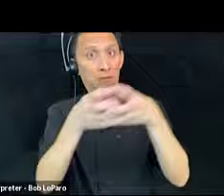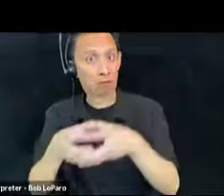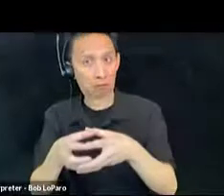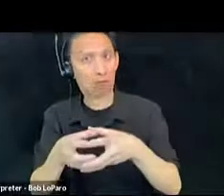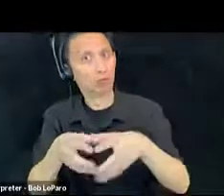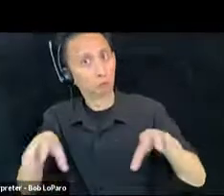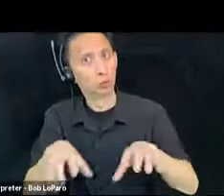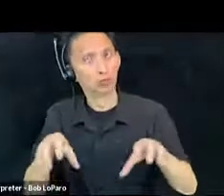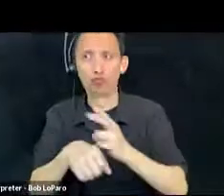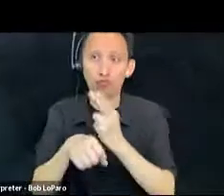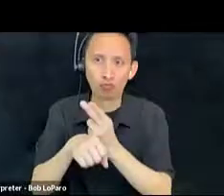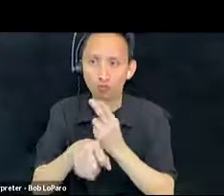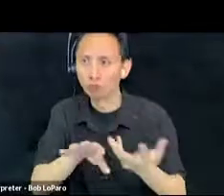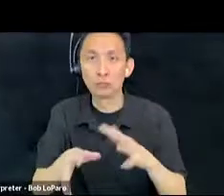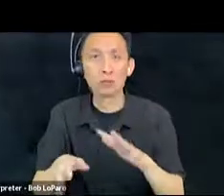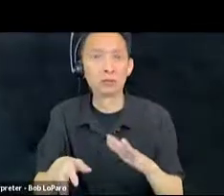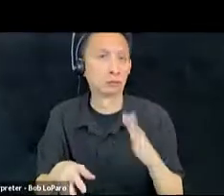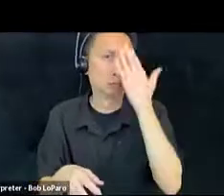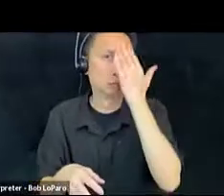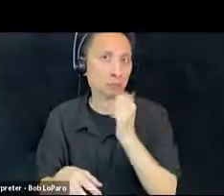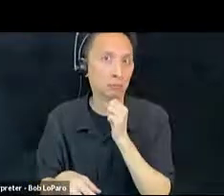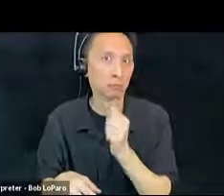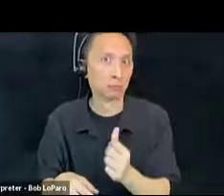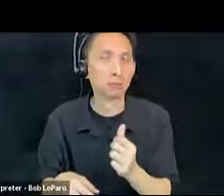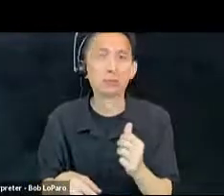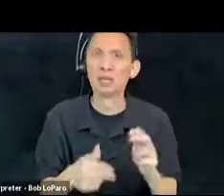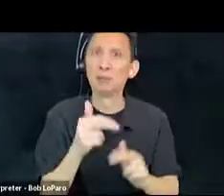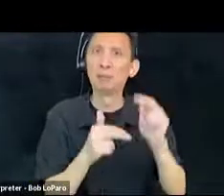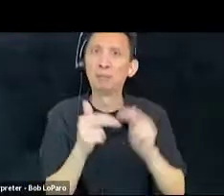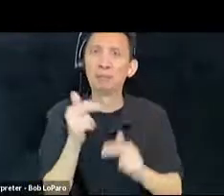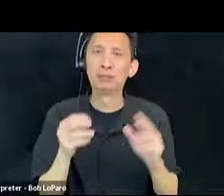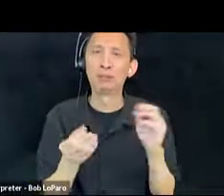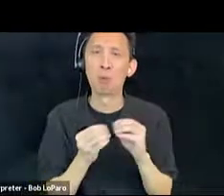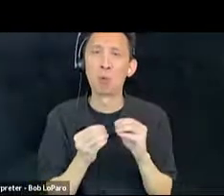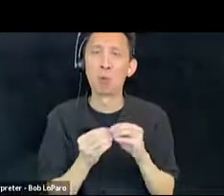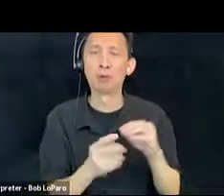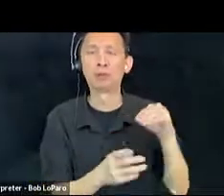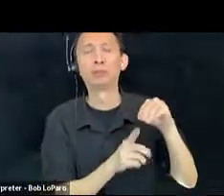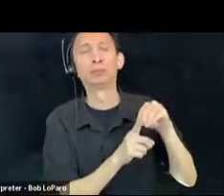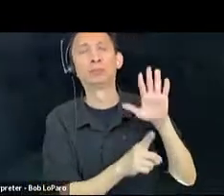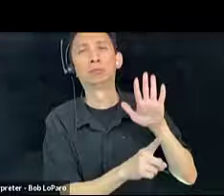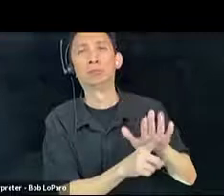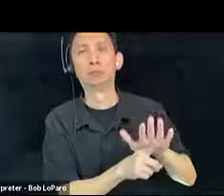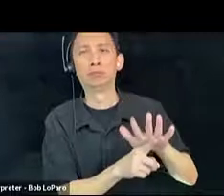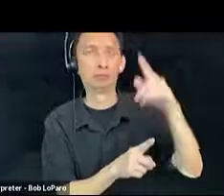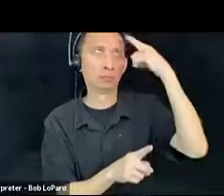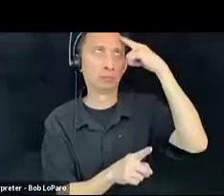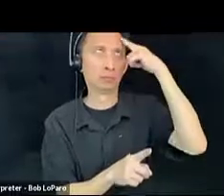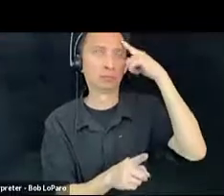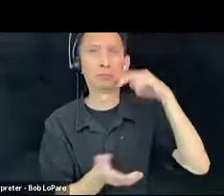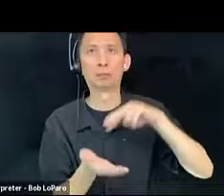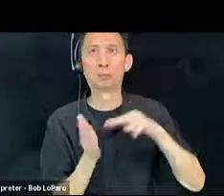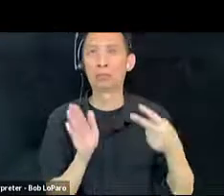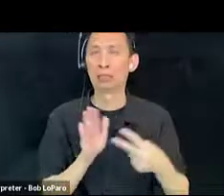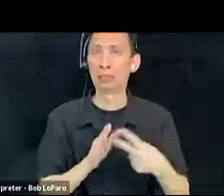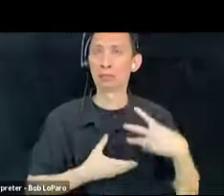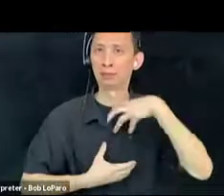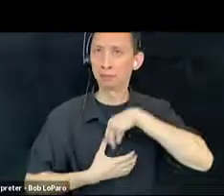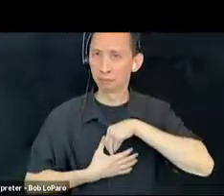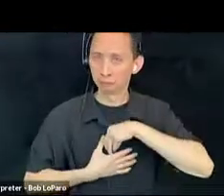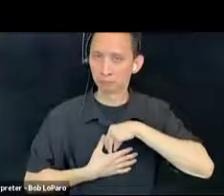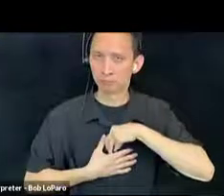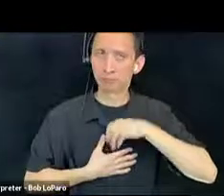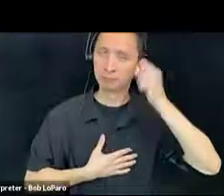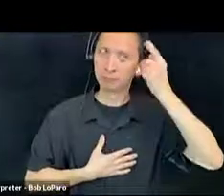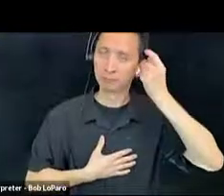all means, again, it's another way to build meaning for that child. I would just definitely recommend whenever you think about choosing